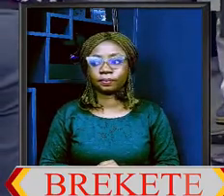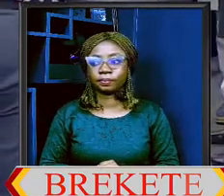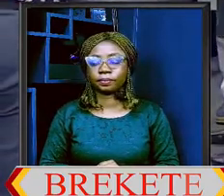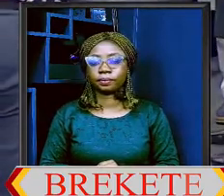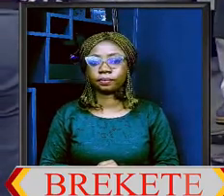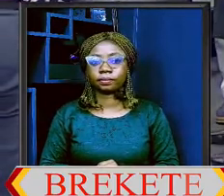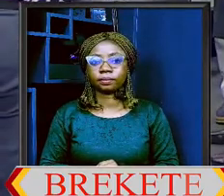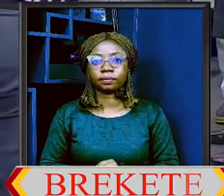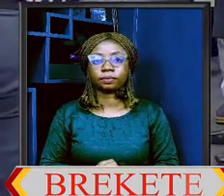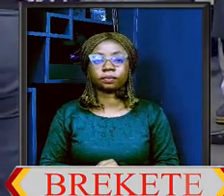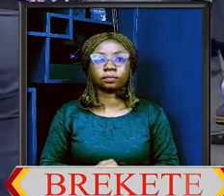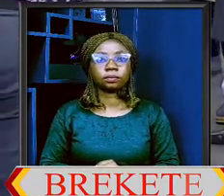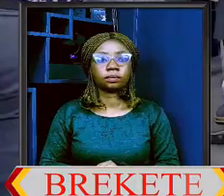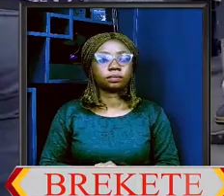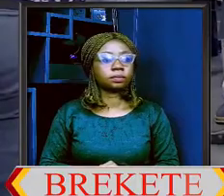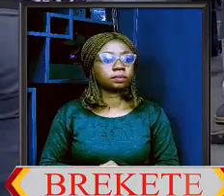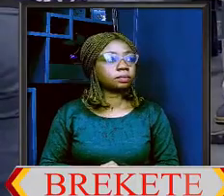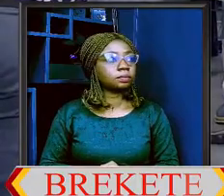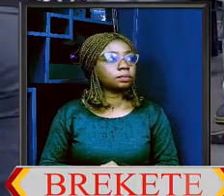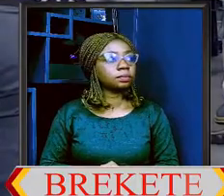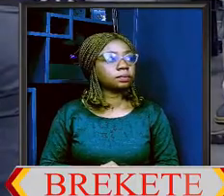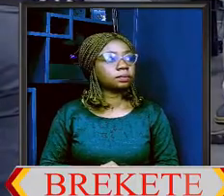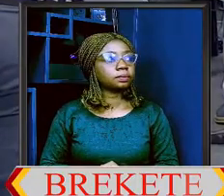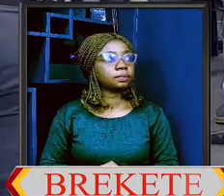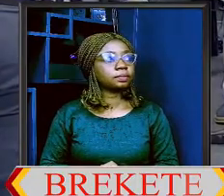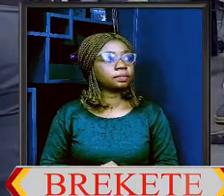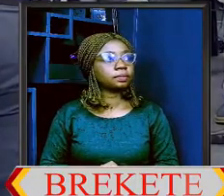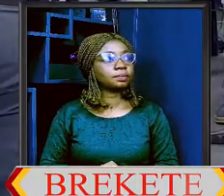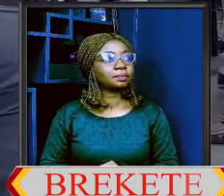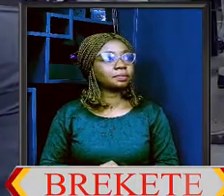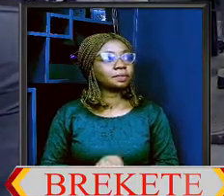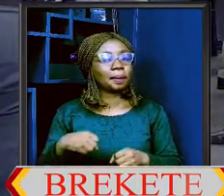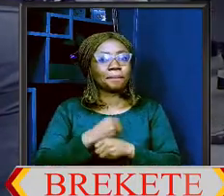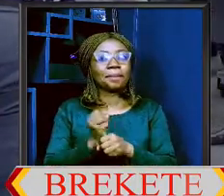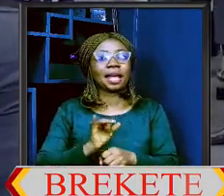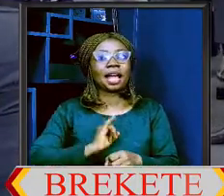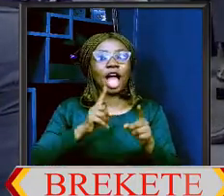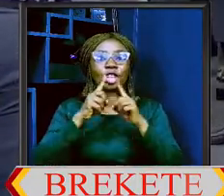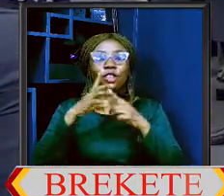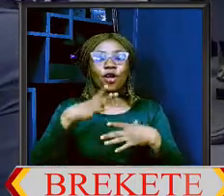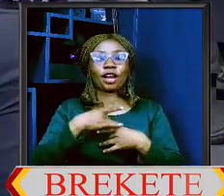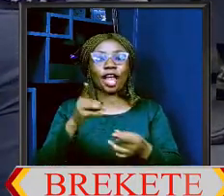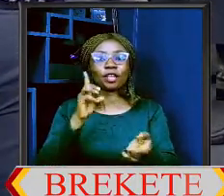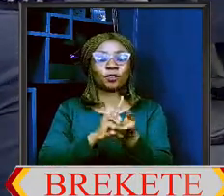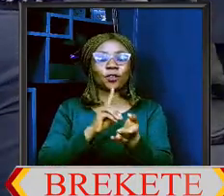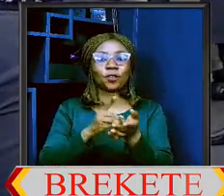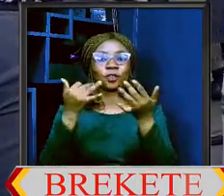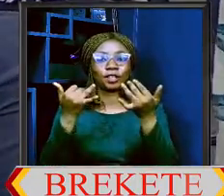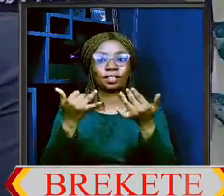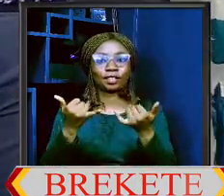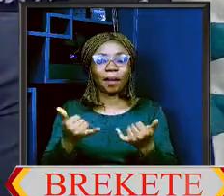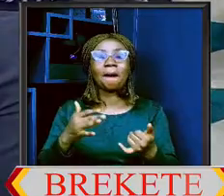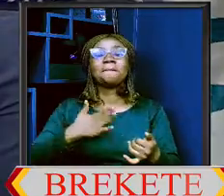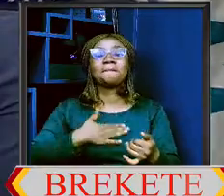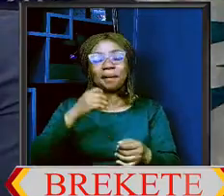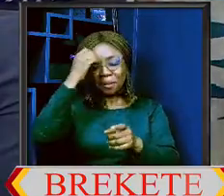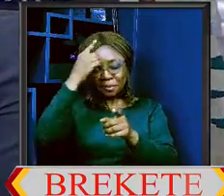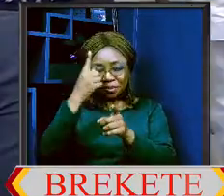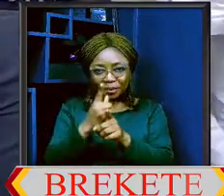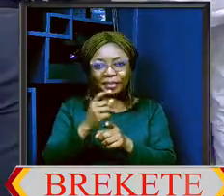you so make I talk like like doctor now um my brothers and